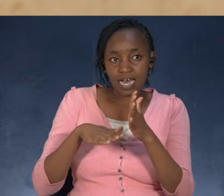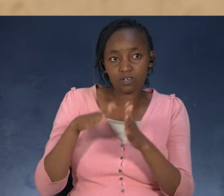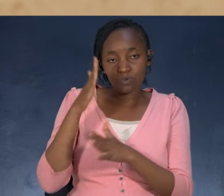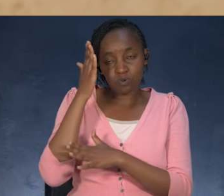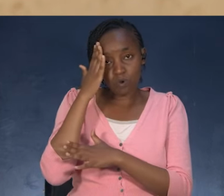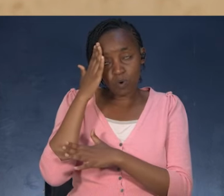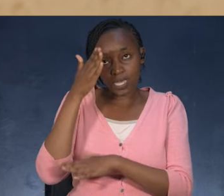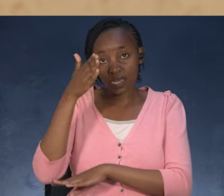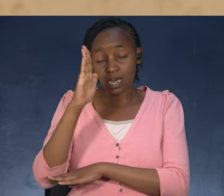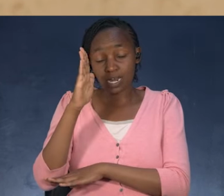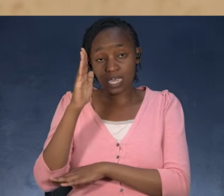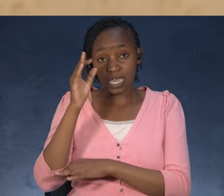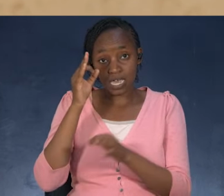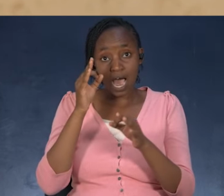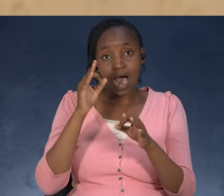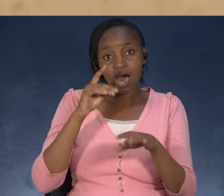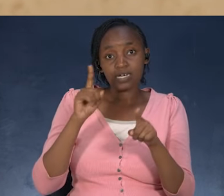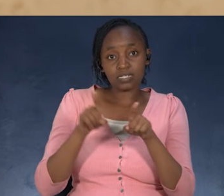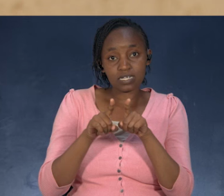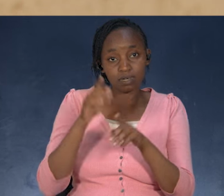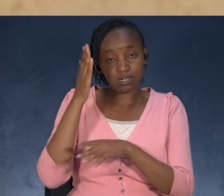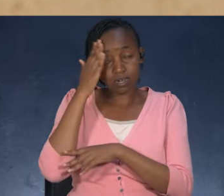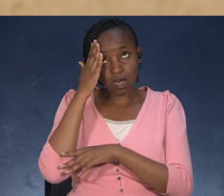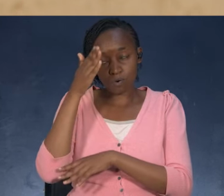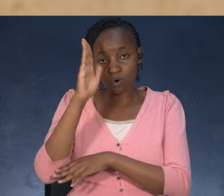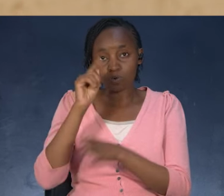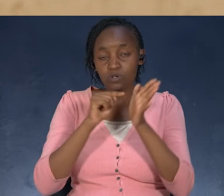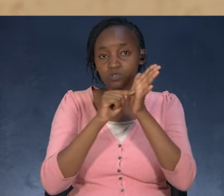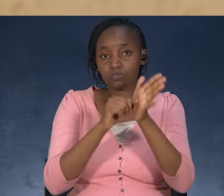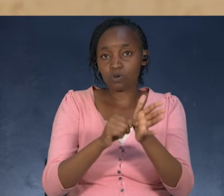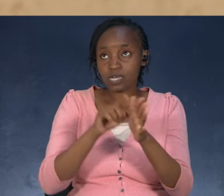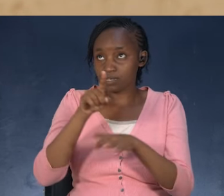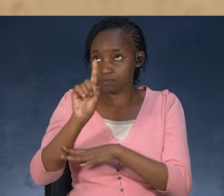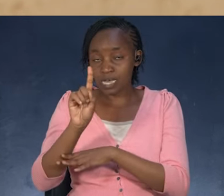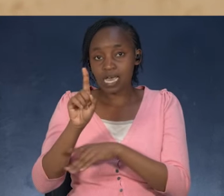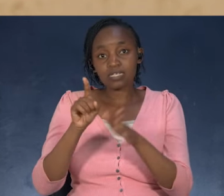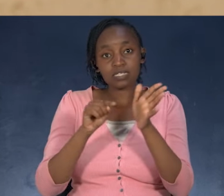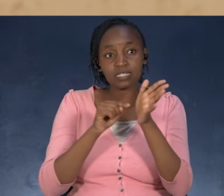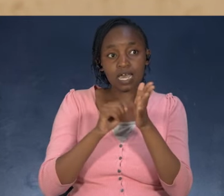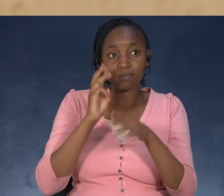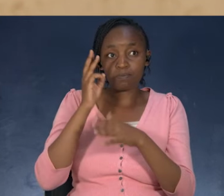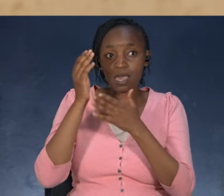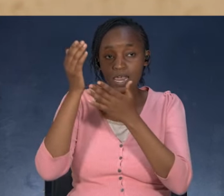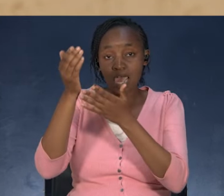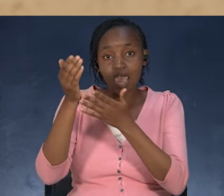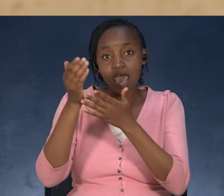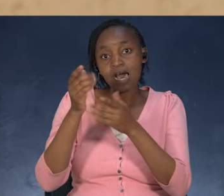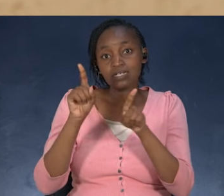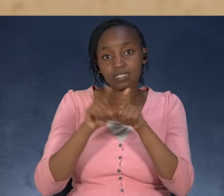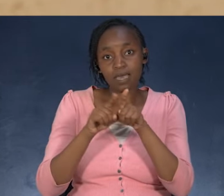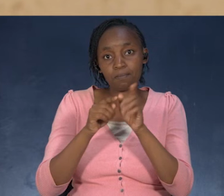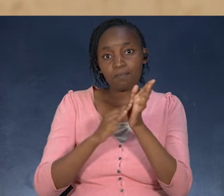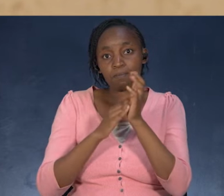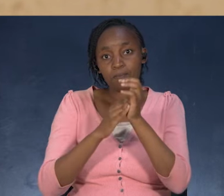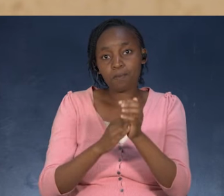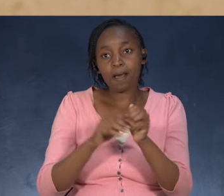to know this God. And so as we get to know God, God will reveal Himself. He will reveal His will. He will reveal